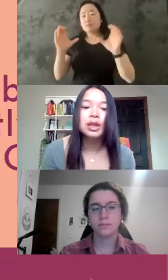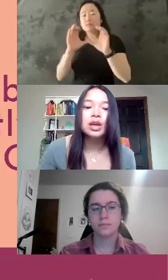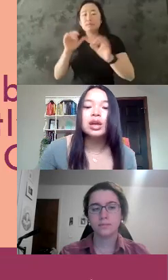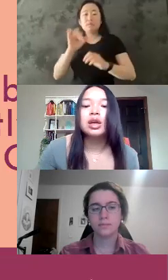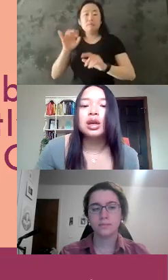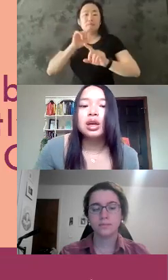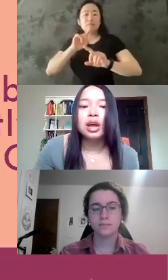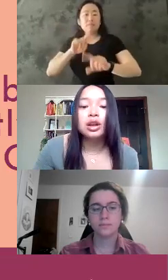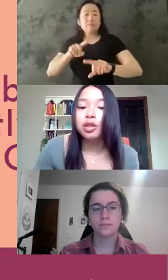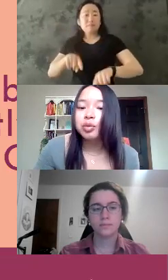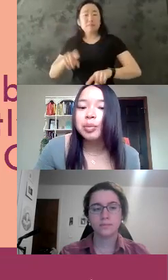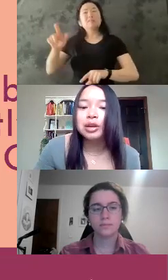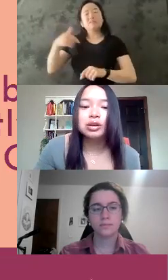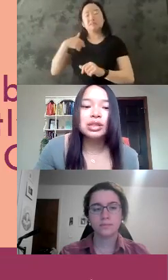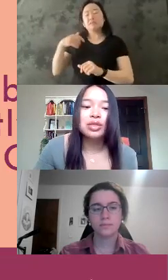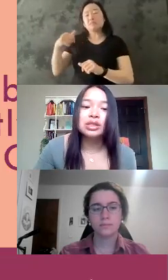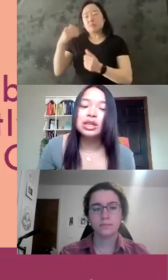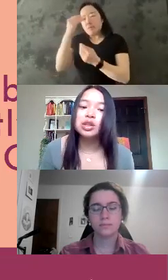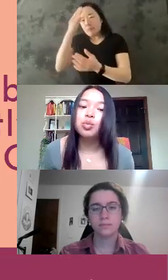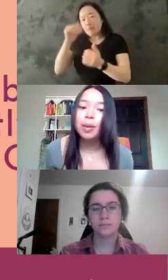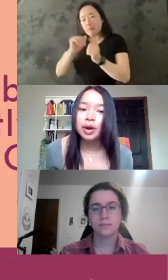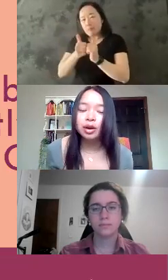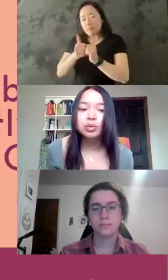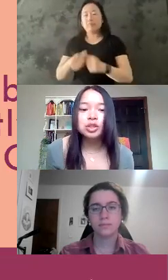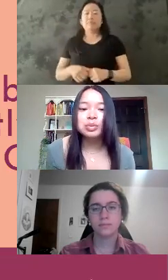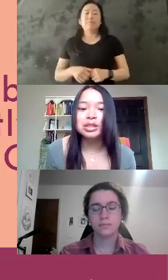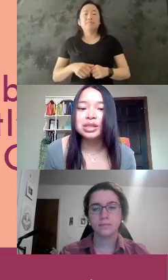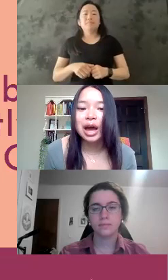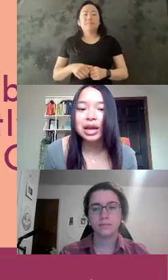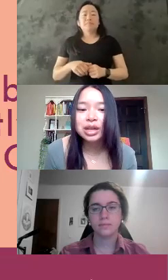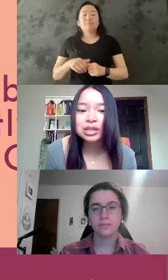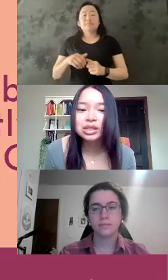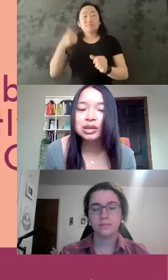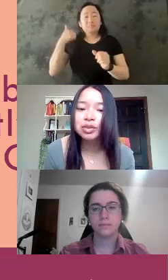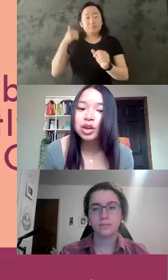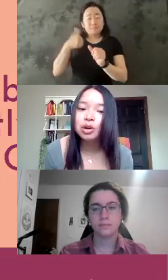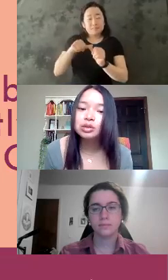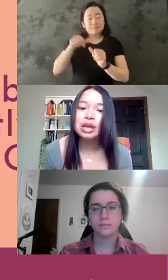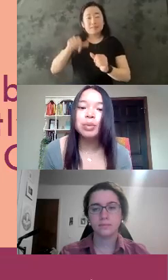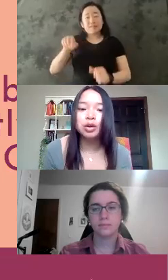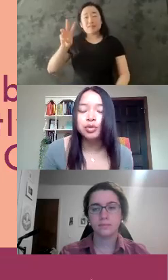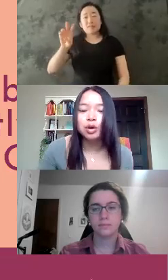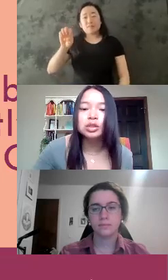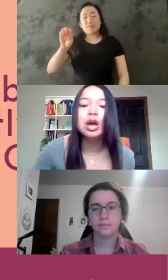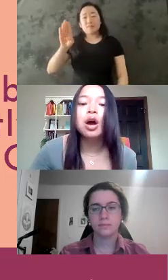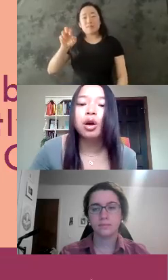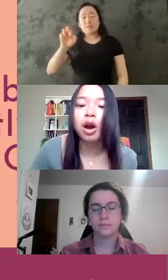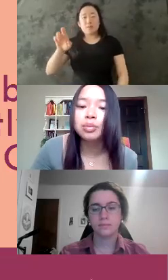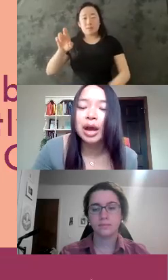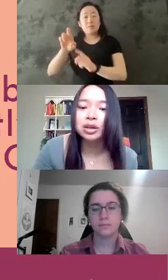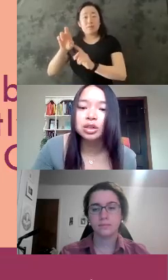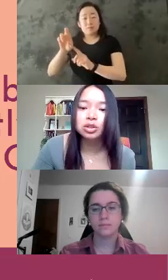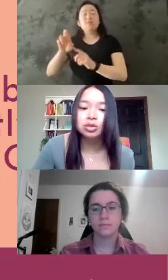in. Another reminder is that this is a webinar, which means that attendees' videos and microphones